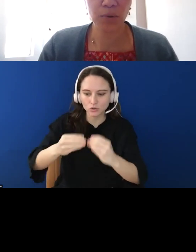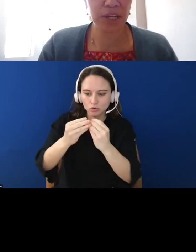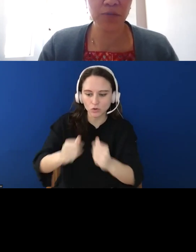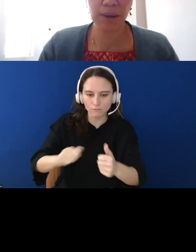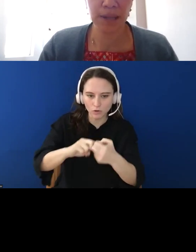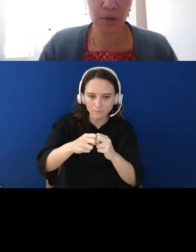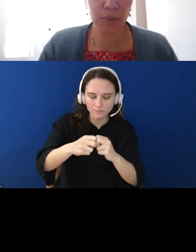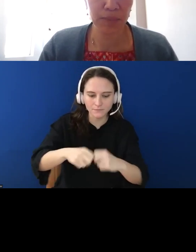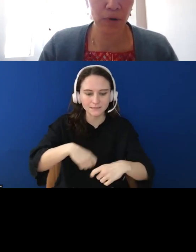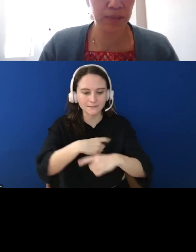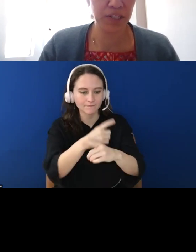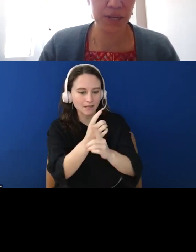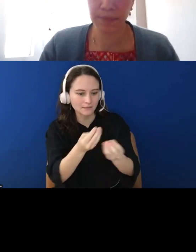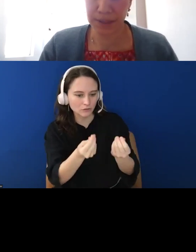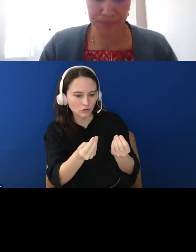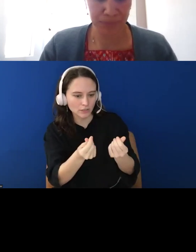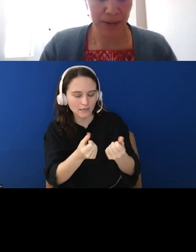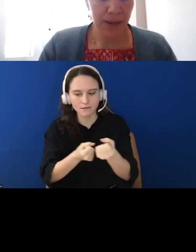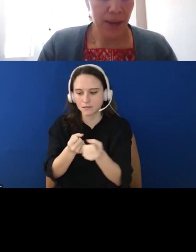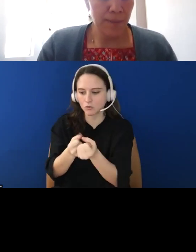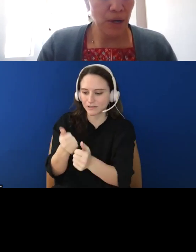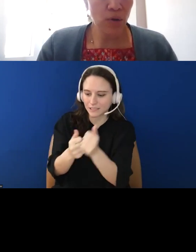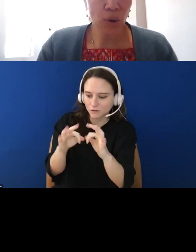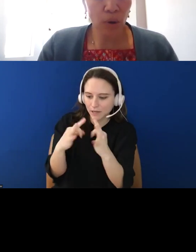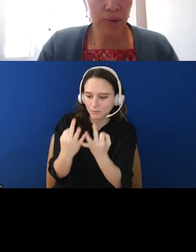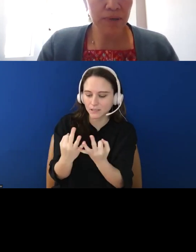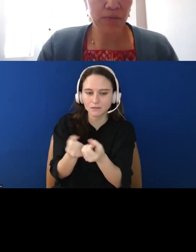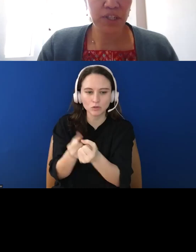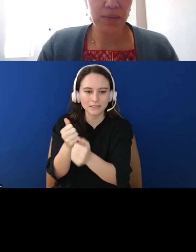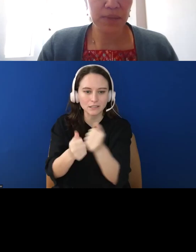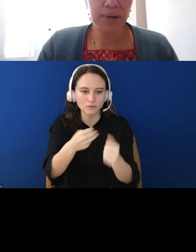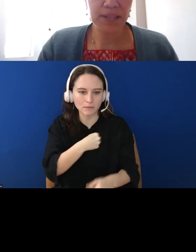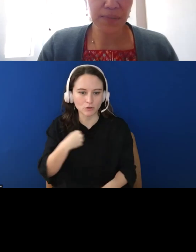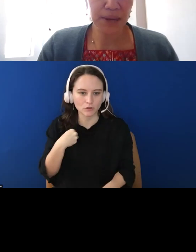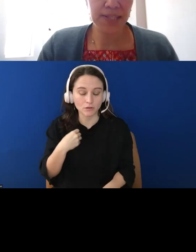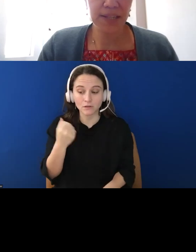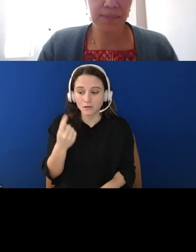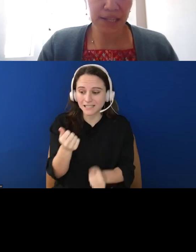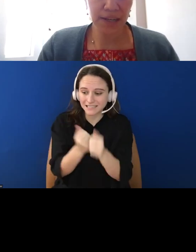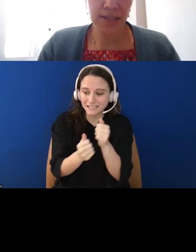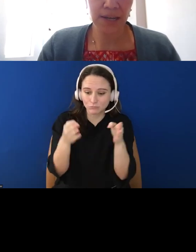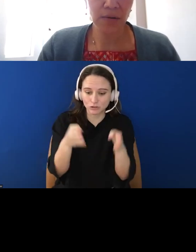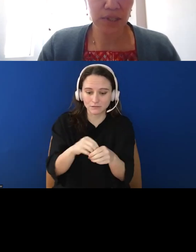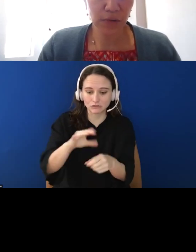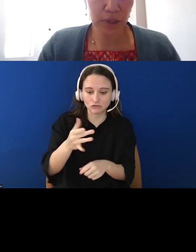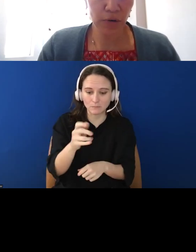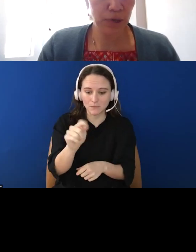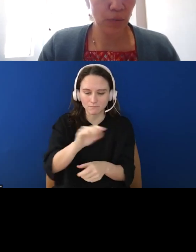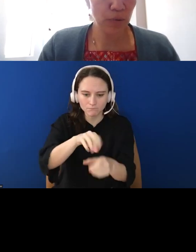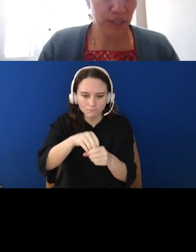and support each family or member of the chinamit. Because all members of a chinamit participate in the maintenance and